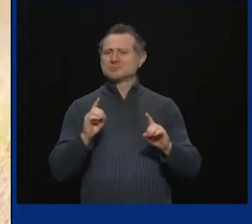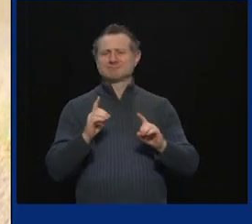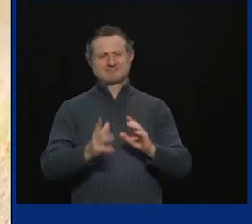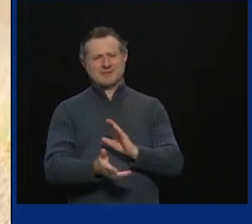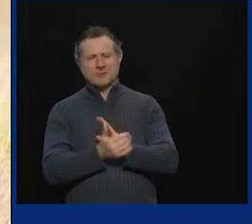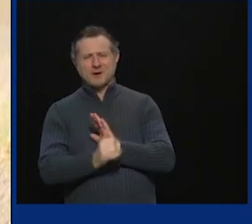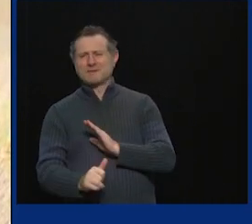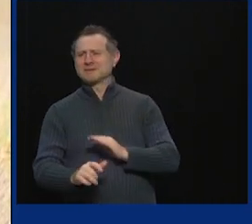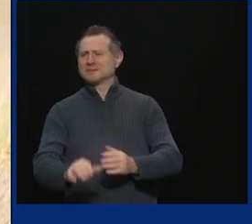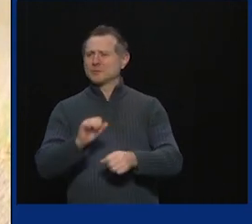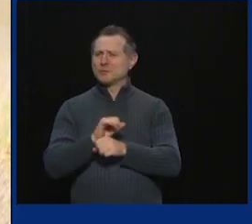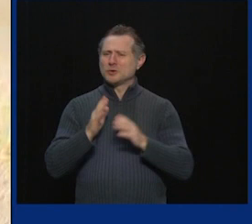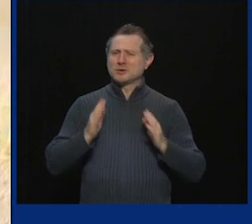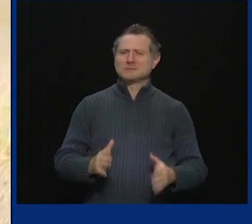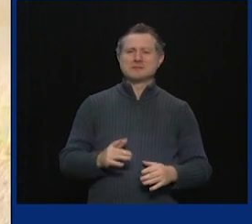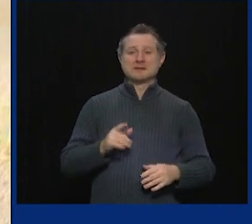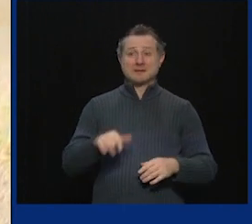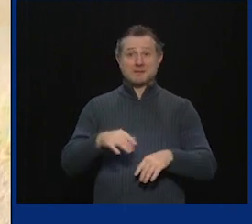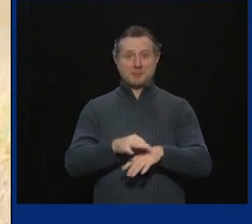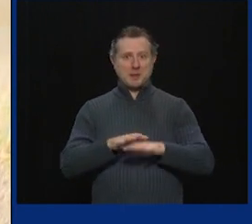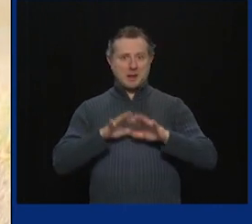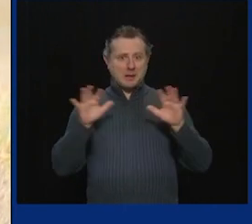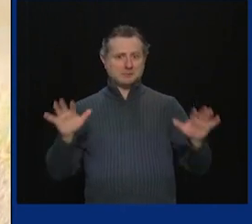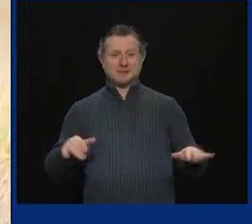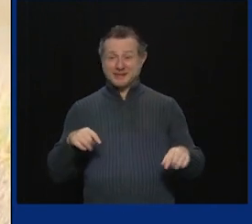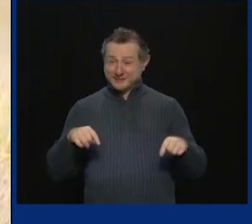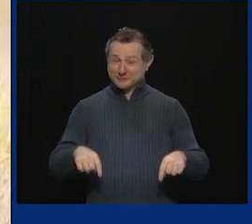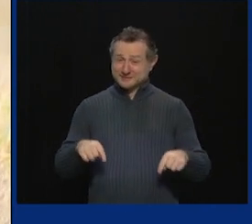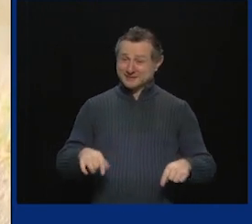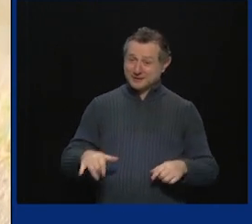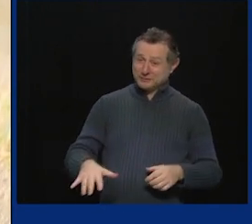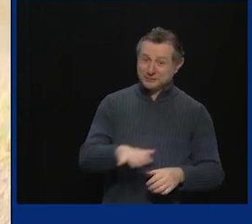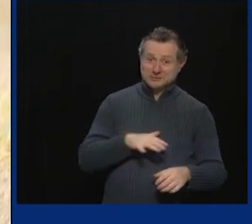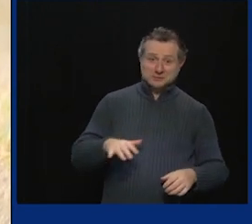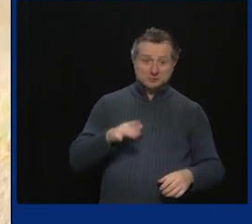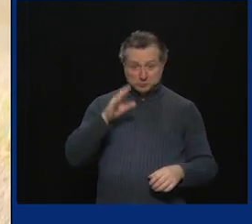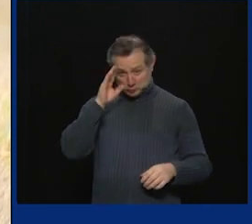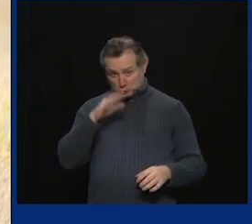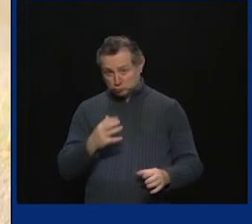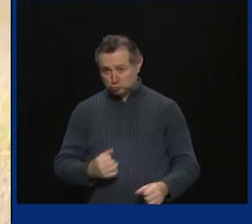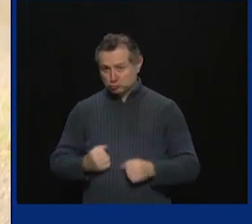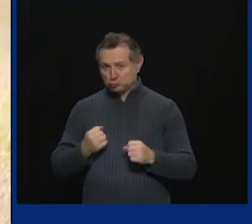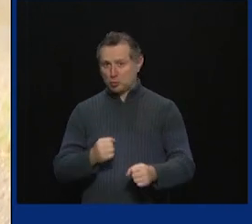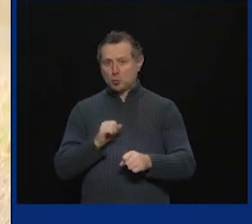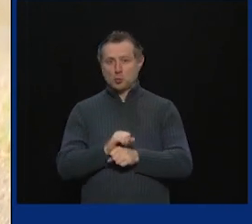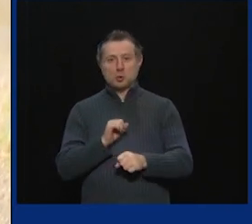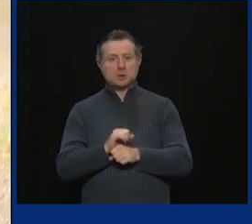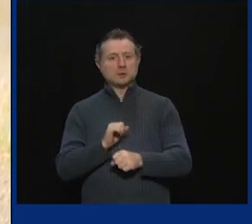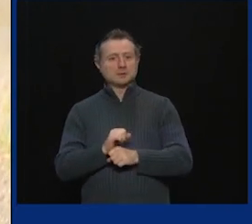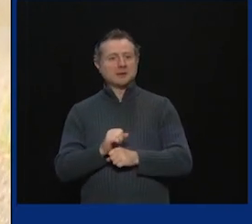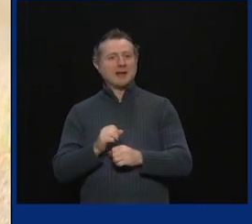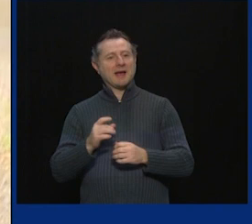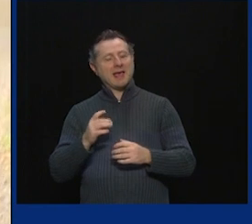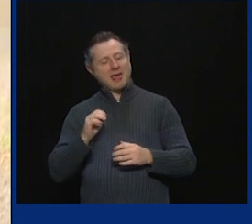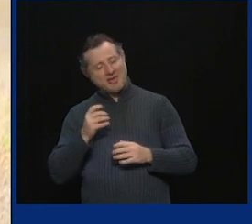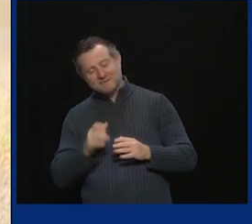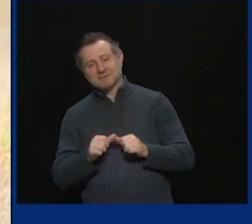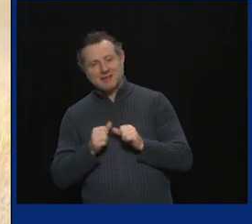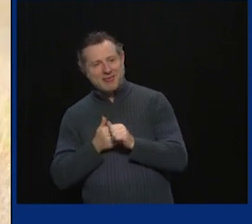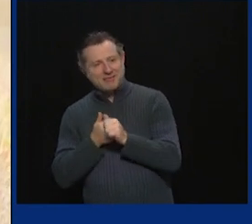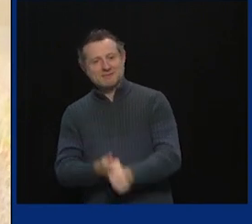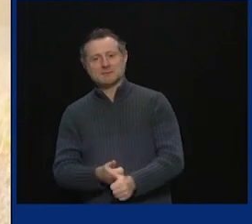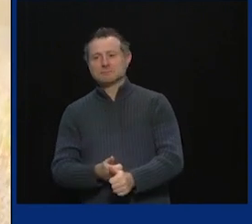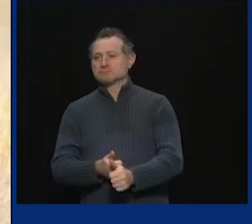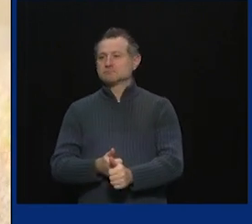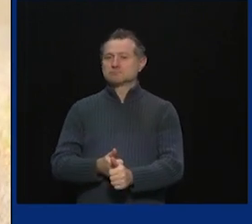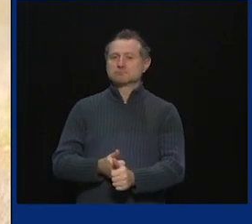planet right here in this region. There is a strong work ethic here. I come from just a little bit down the road, the granddaughter of a